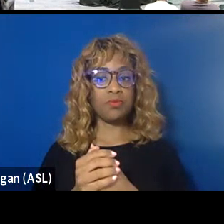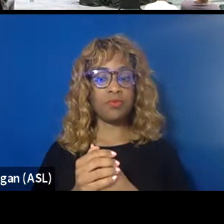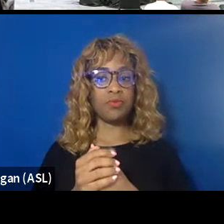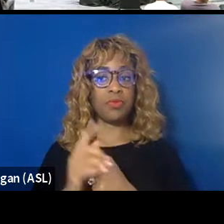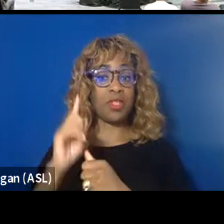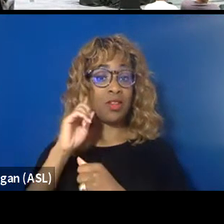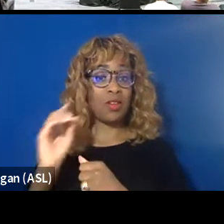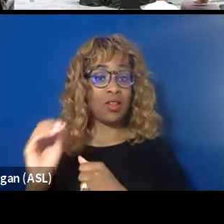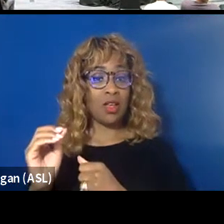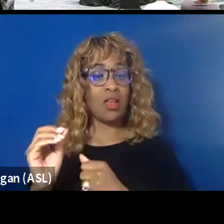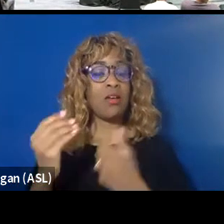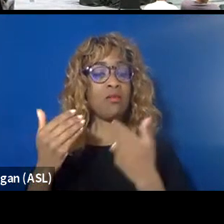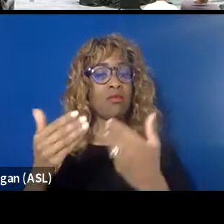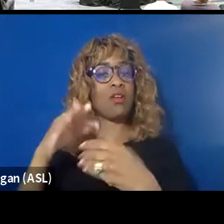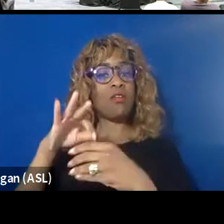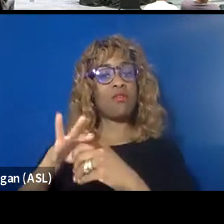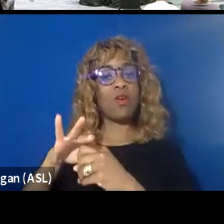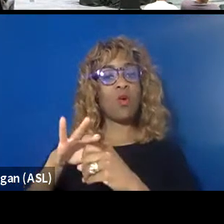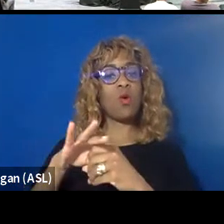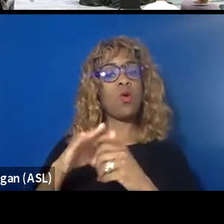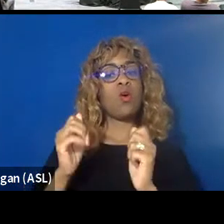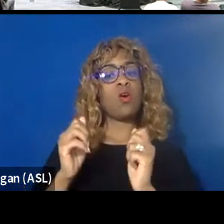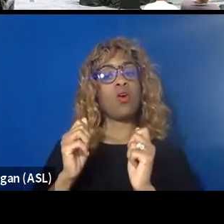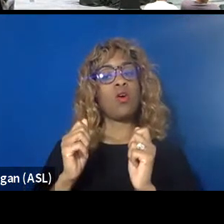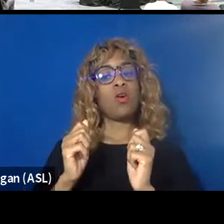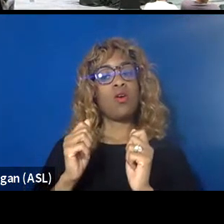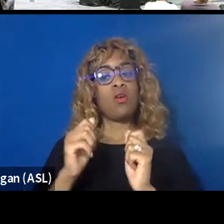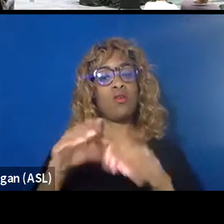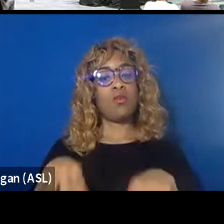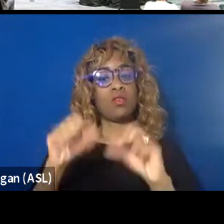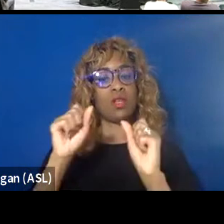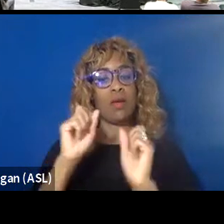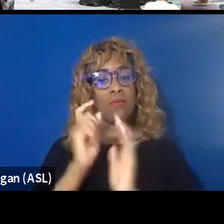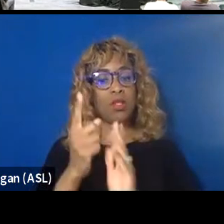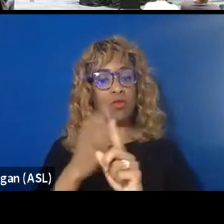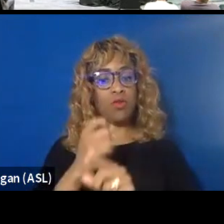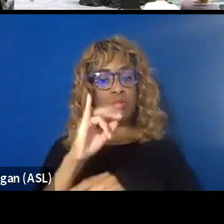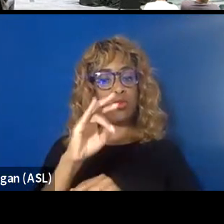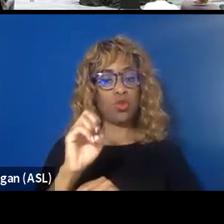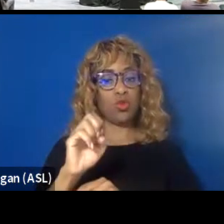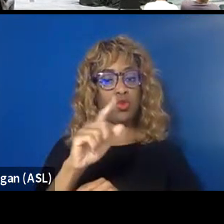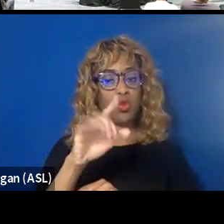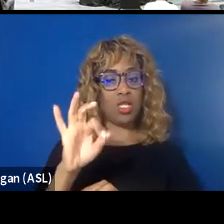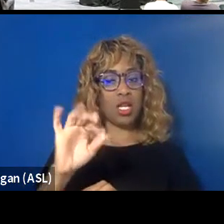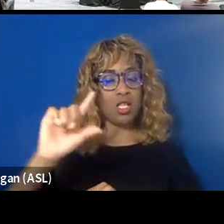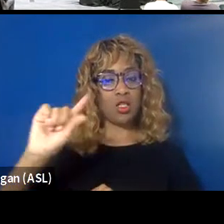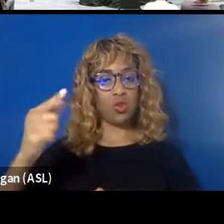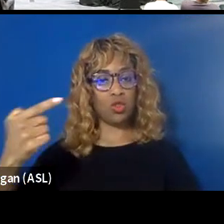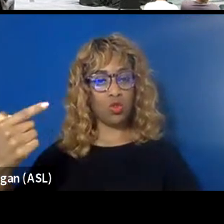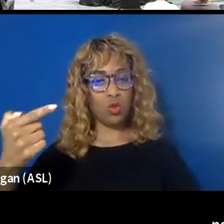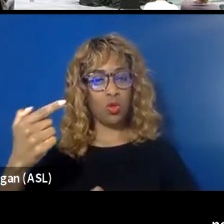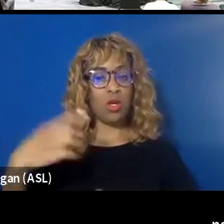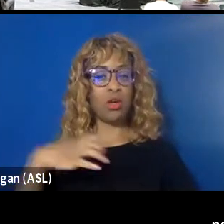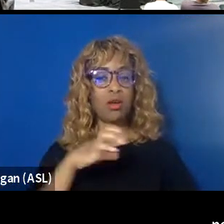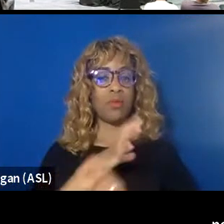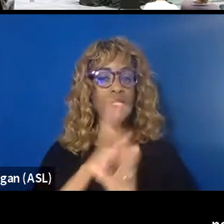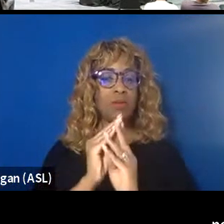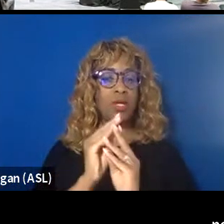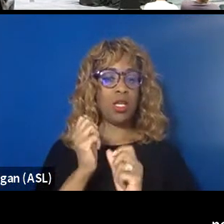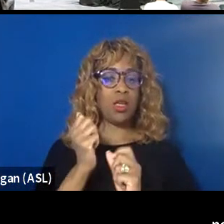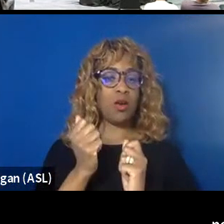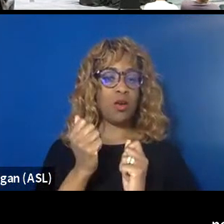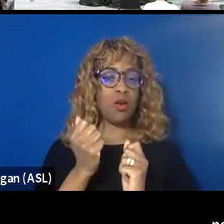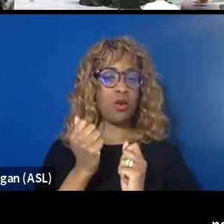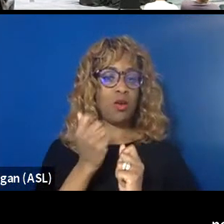Hearing none, we'll now vote on the motion to adopt the minutes of the June 29th, 2021 Commission meeting. All in favor, raise your hand and